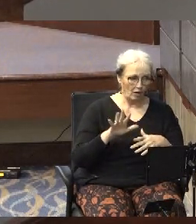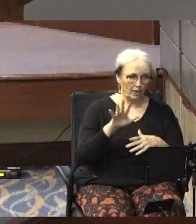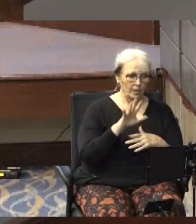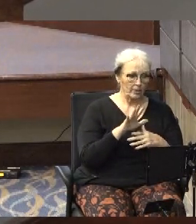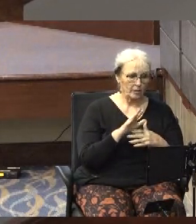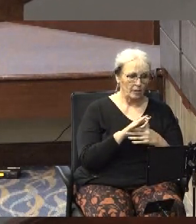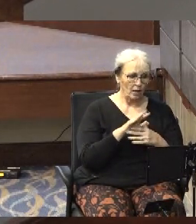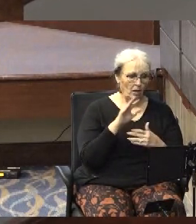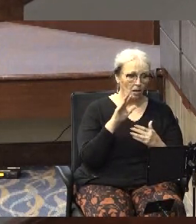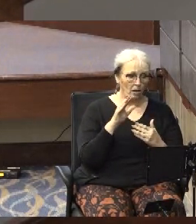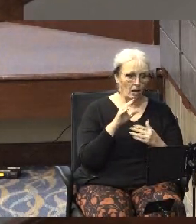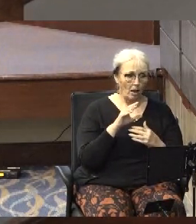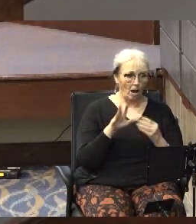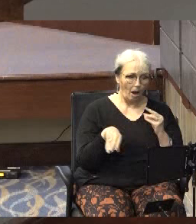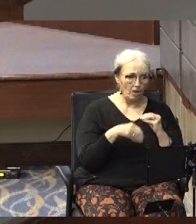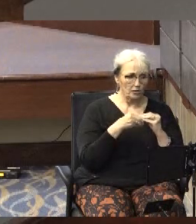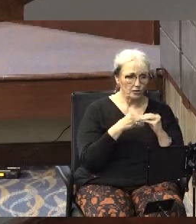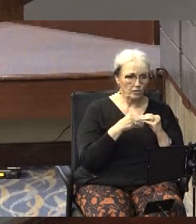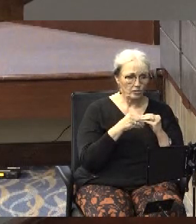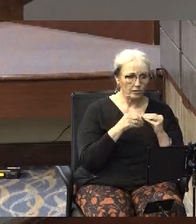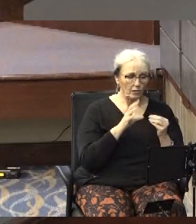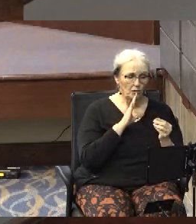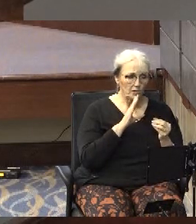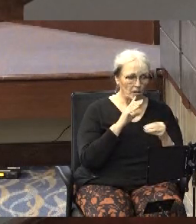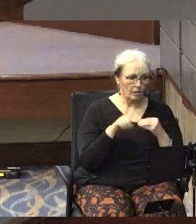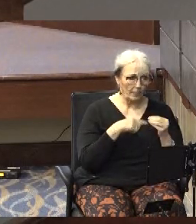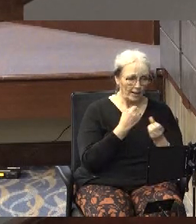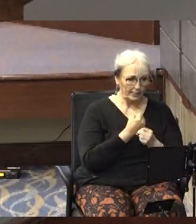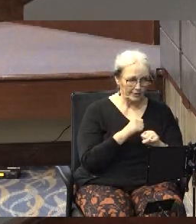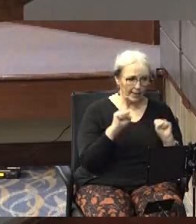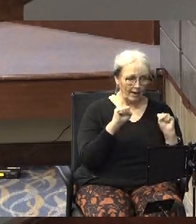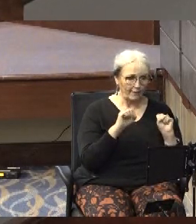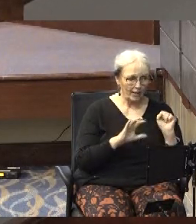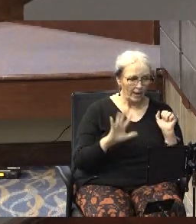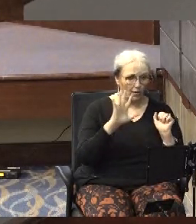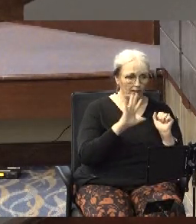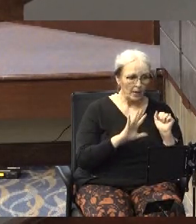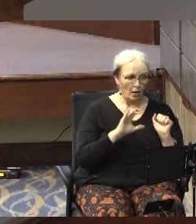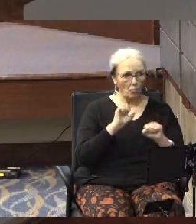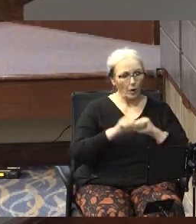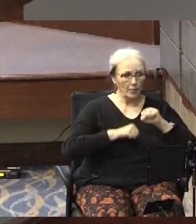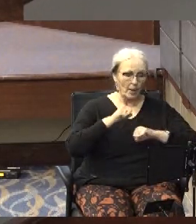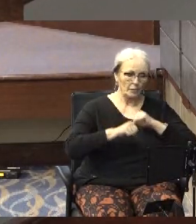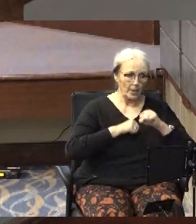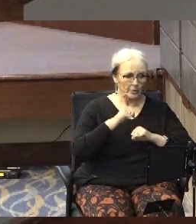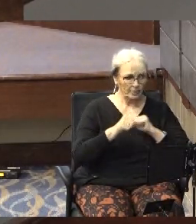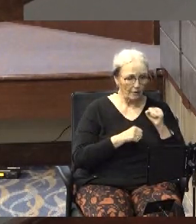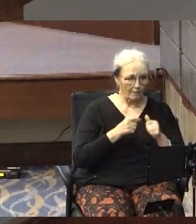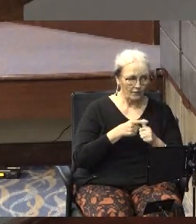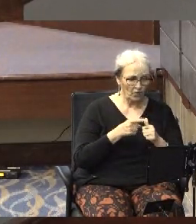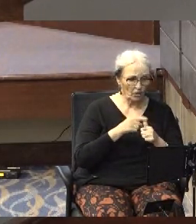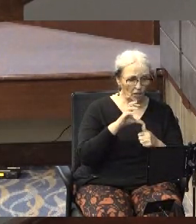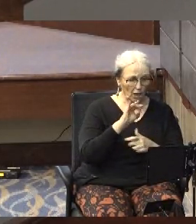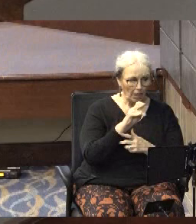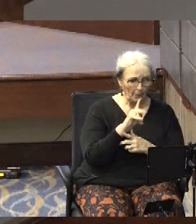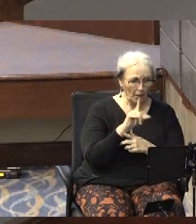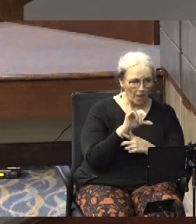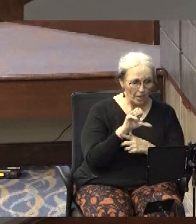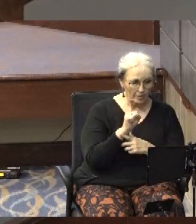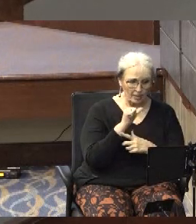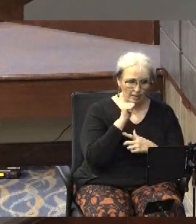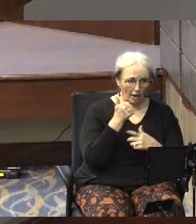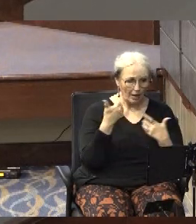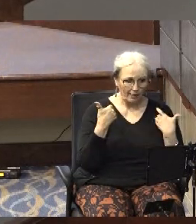On top of that, Mrs. Zimmerman talking about the safe neighborhood and her kids riding a bicycle and all that. Well, number one, Columbus Avenue does not have sidewalks,